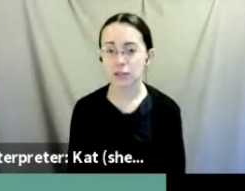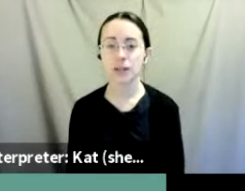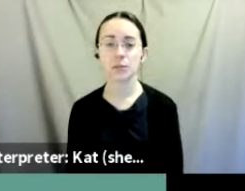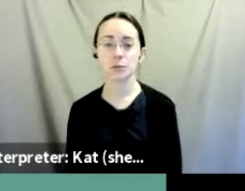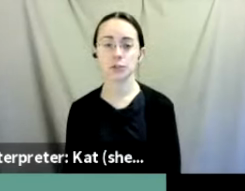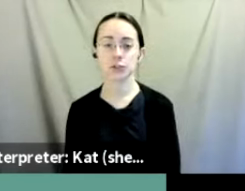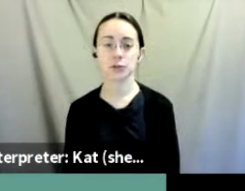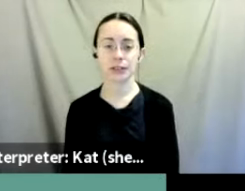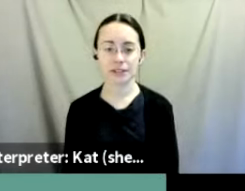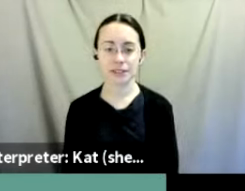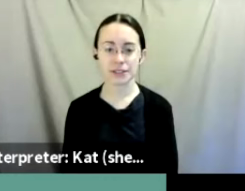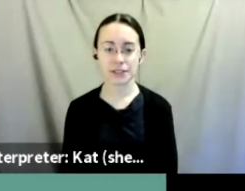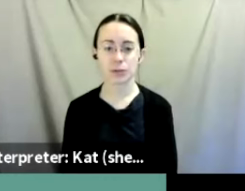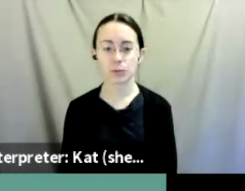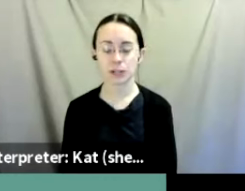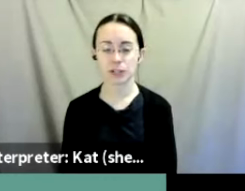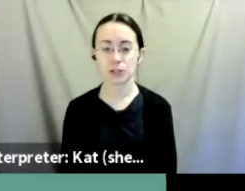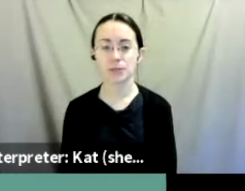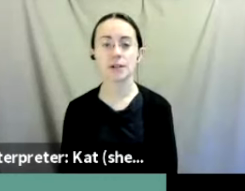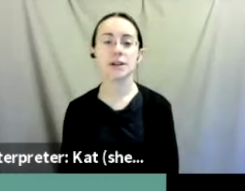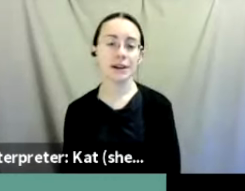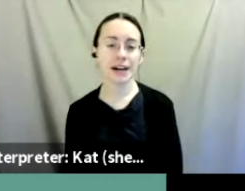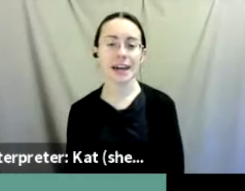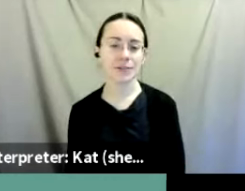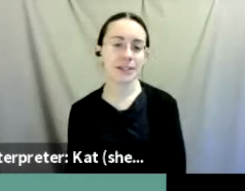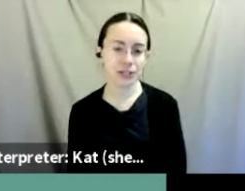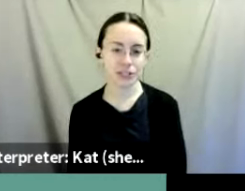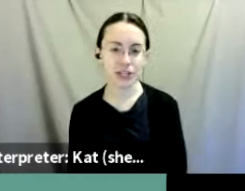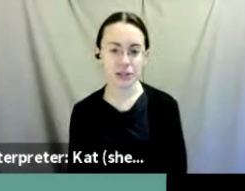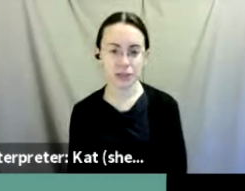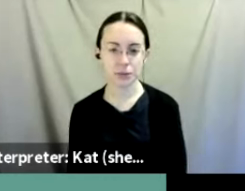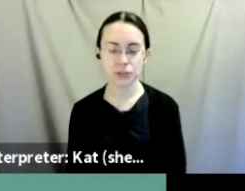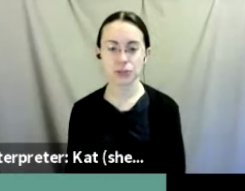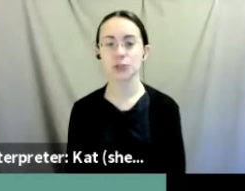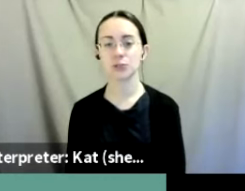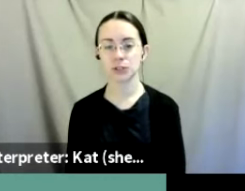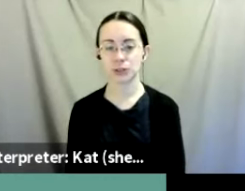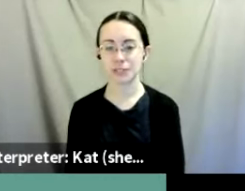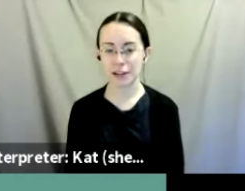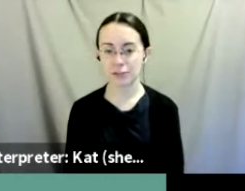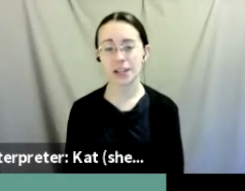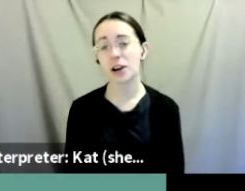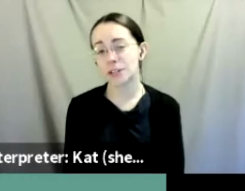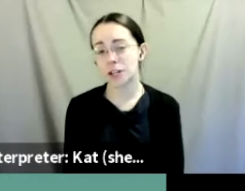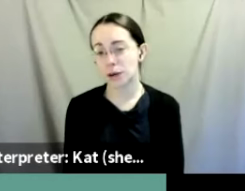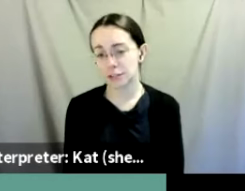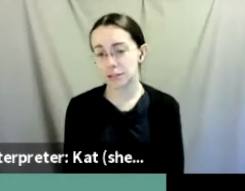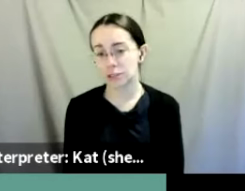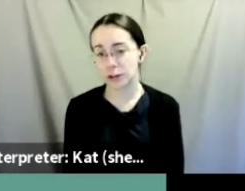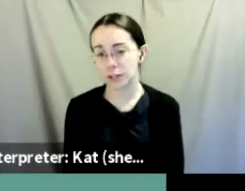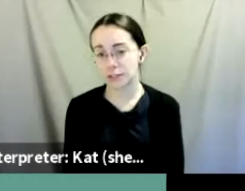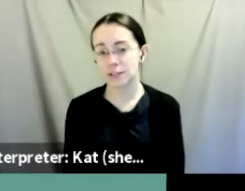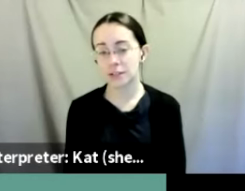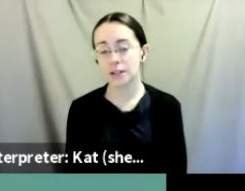negative way. Many people just don't realize that that's an inappropriate term. I have had to educate people to use the term deaf, and I often get a